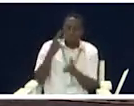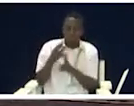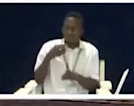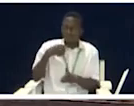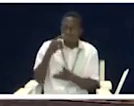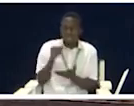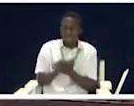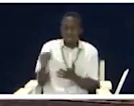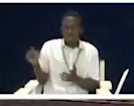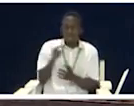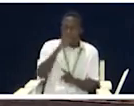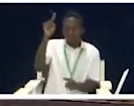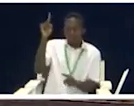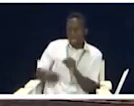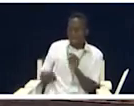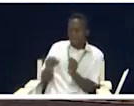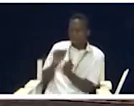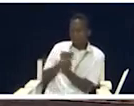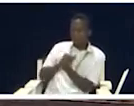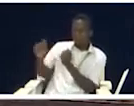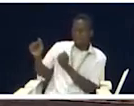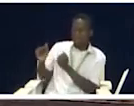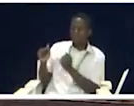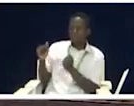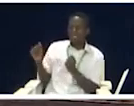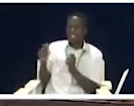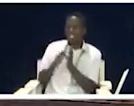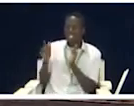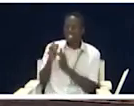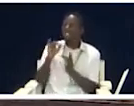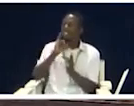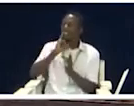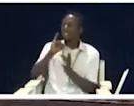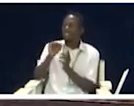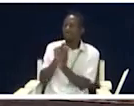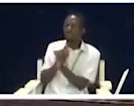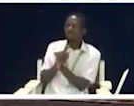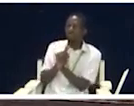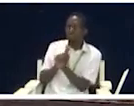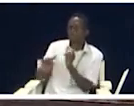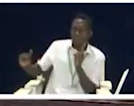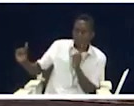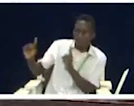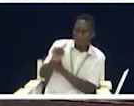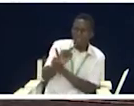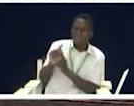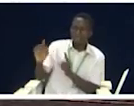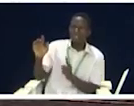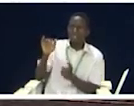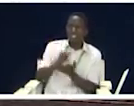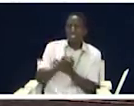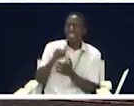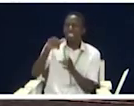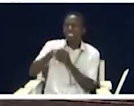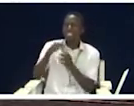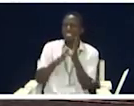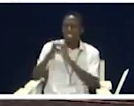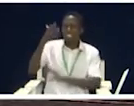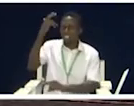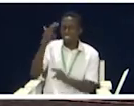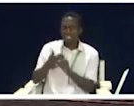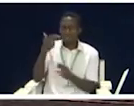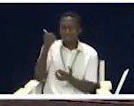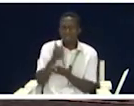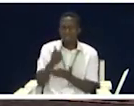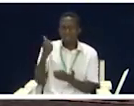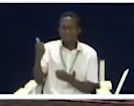said you cannot go past a limit. Jesus is bypassing those systems. And your catch will be the biggest ever. In the name of